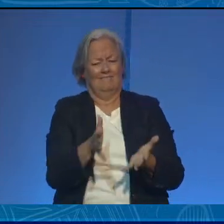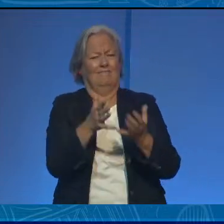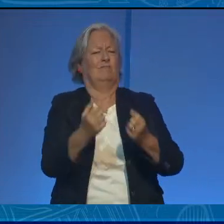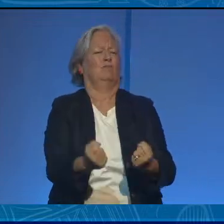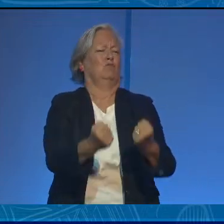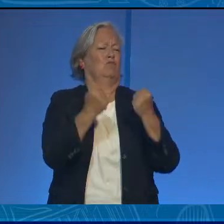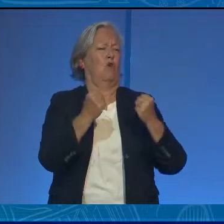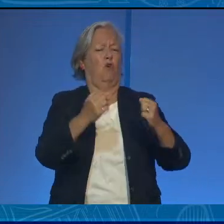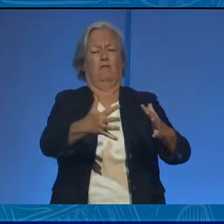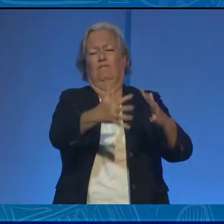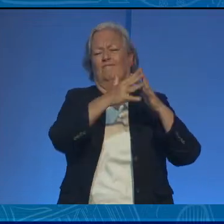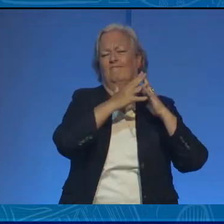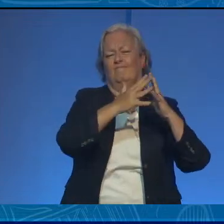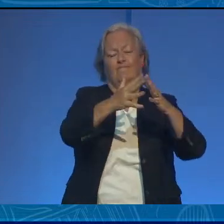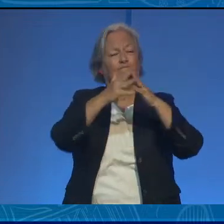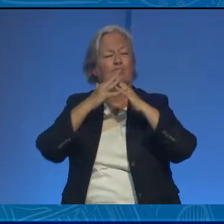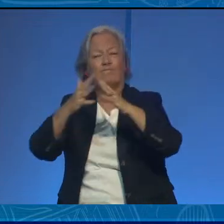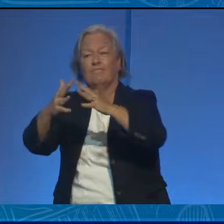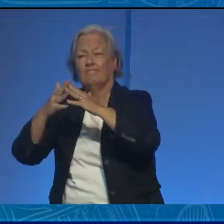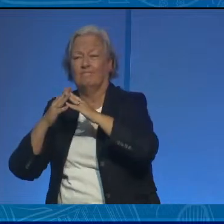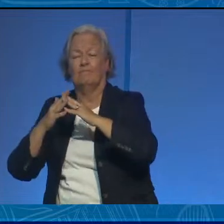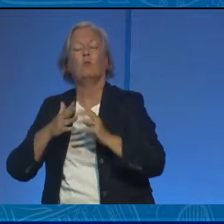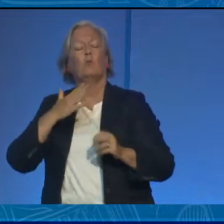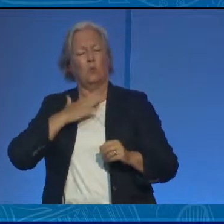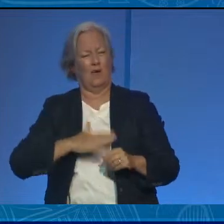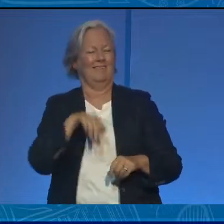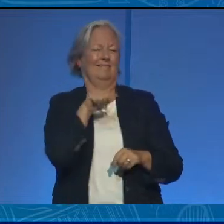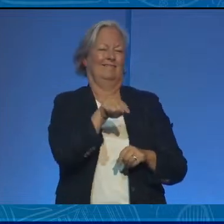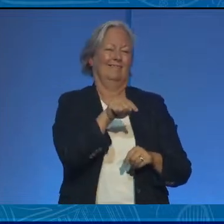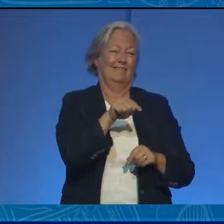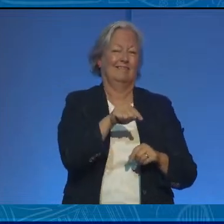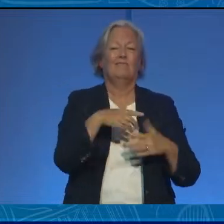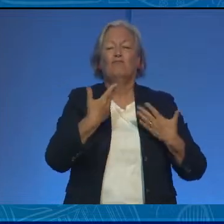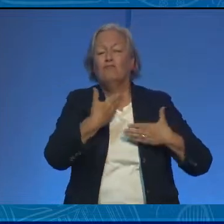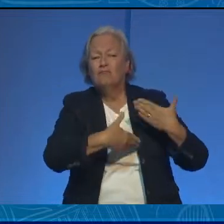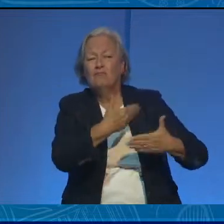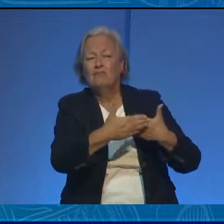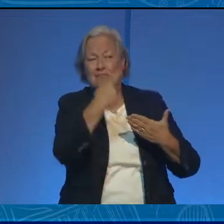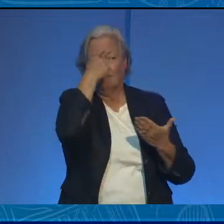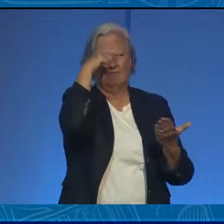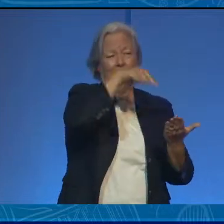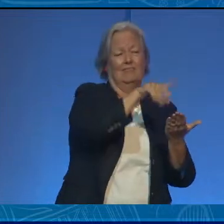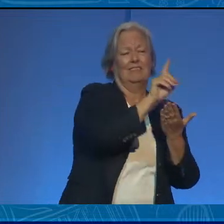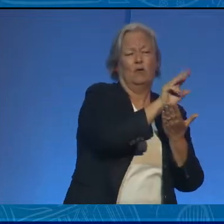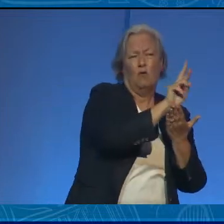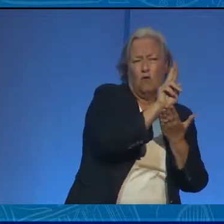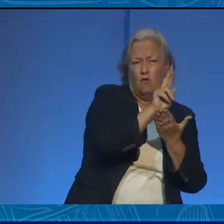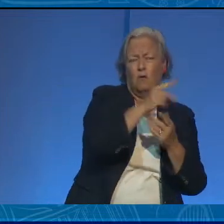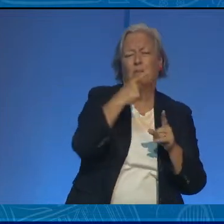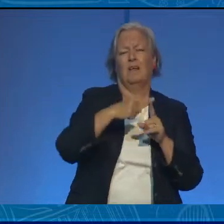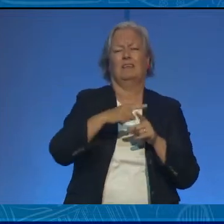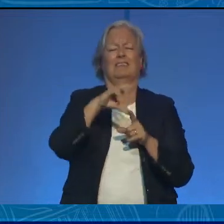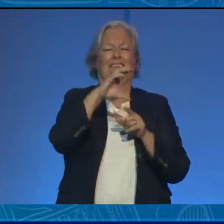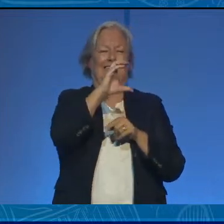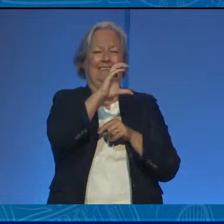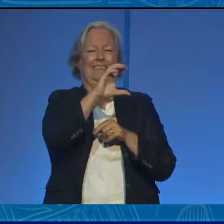a practical, integrated, and sustainable approach to both DRR and CCA.